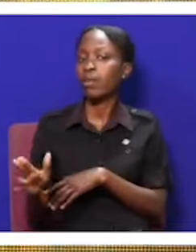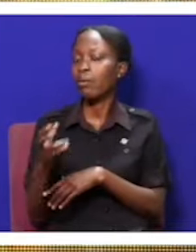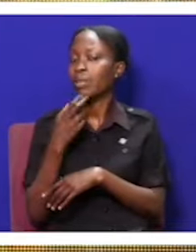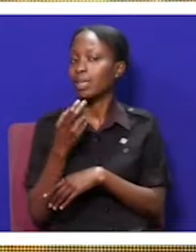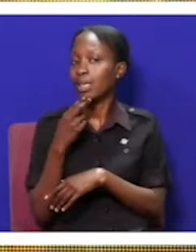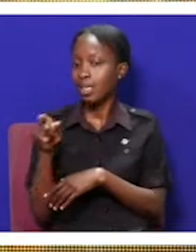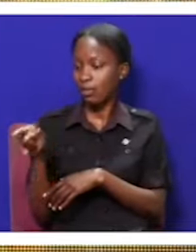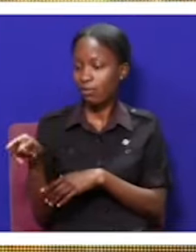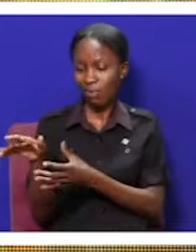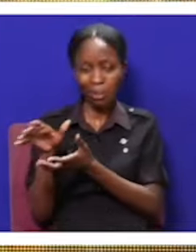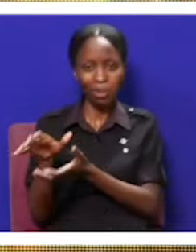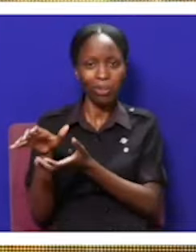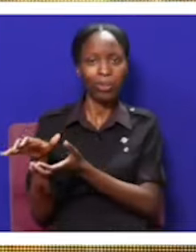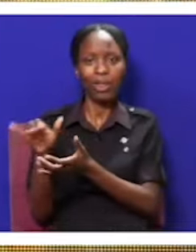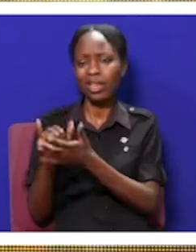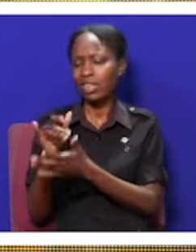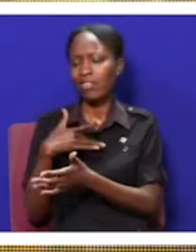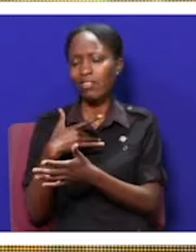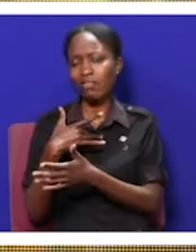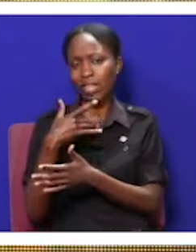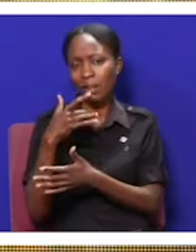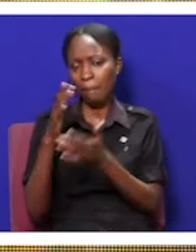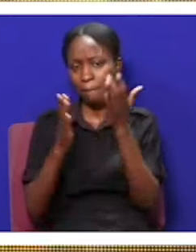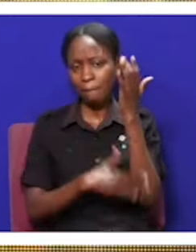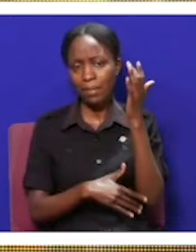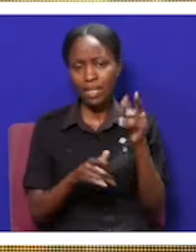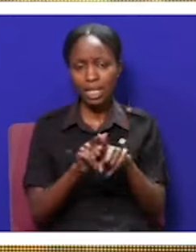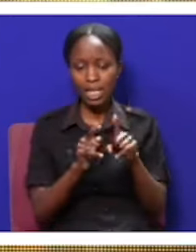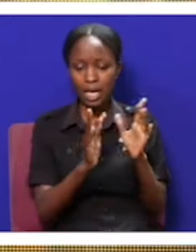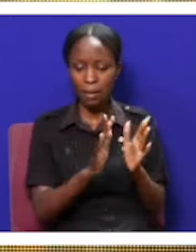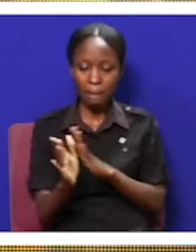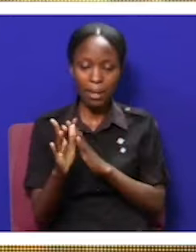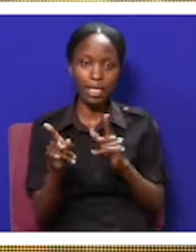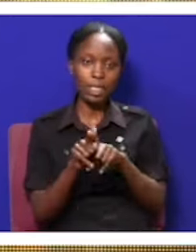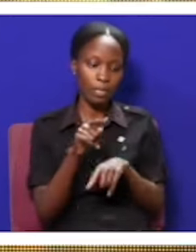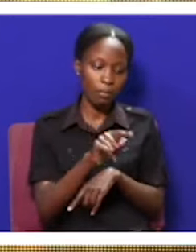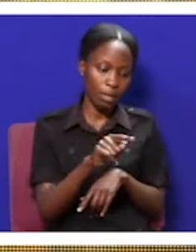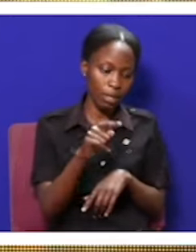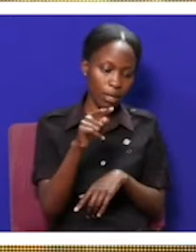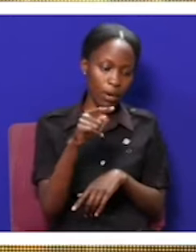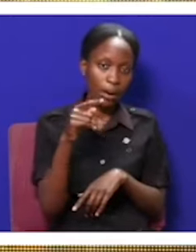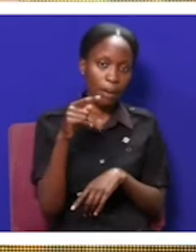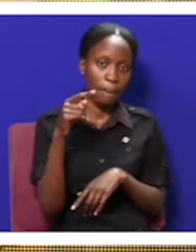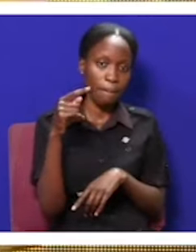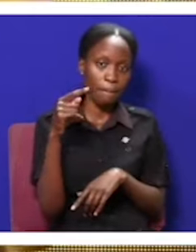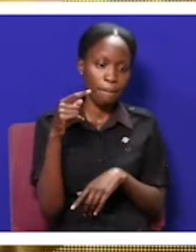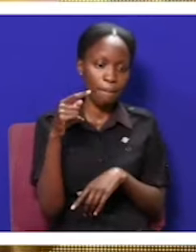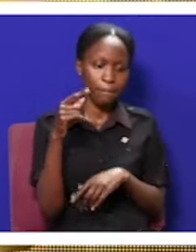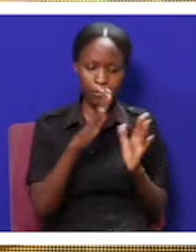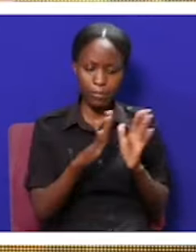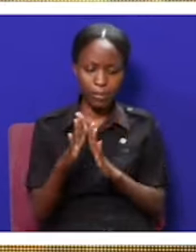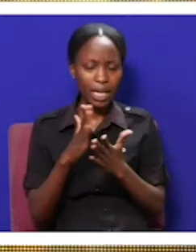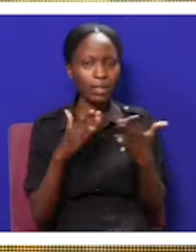him that he really got offended and he planned to get even with them. And so for the next few